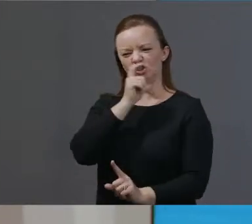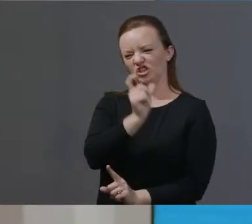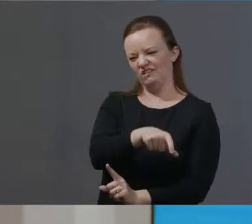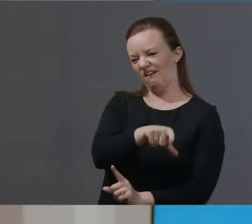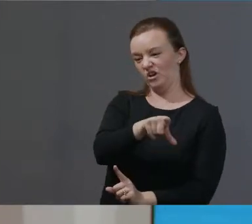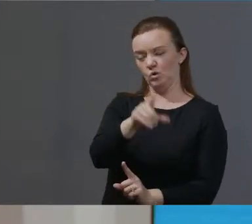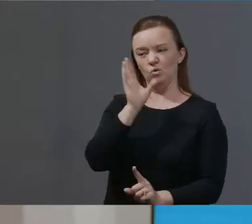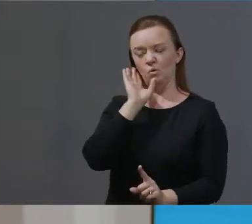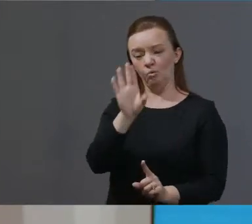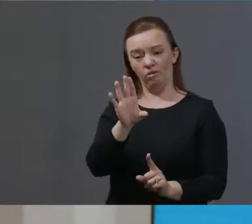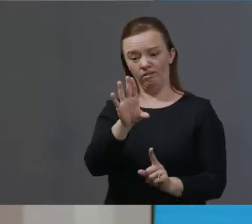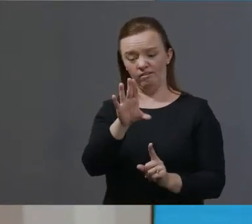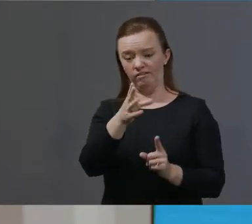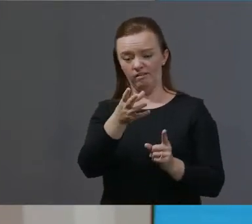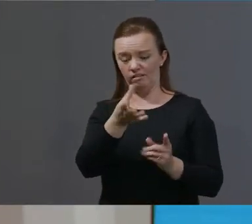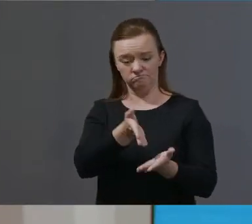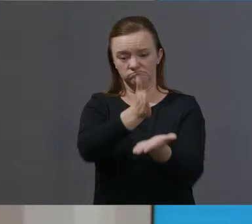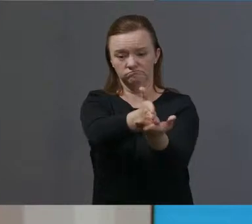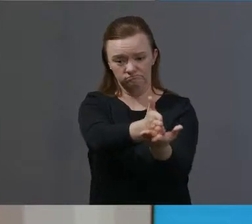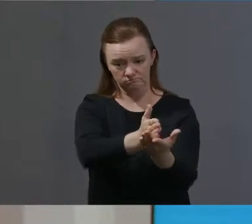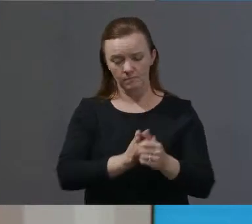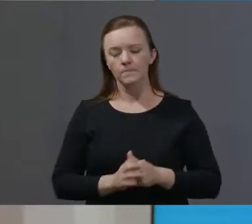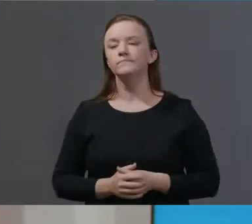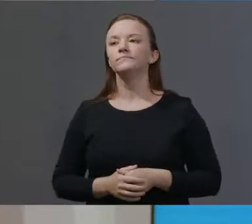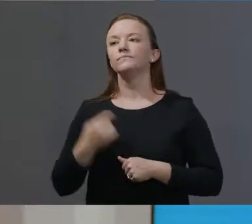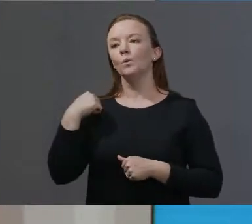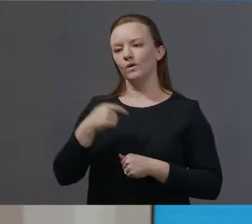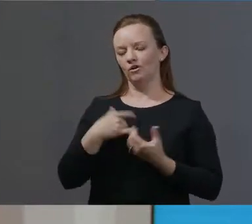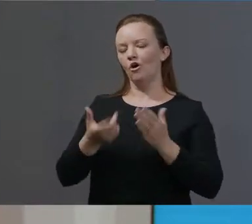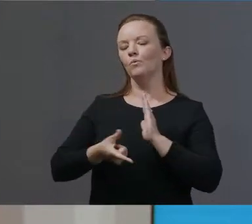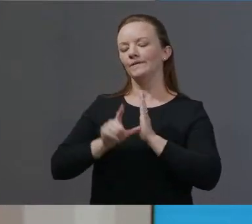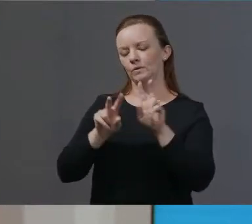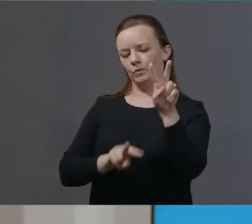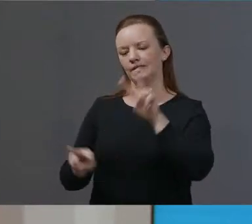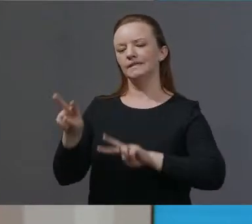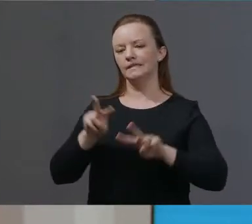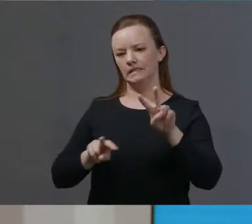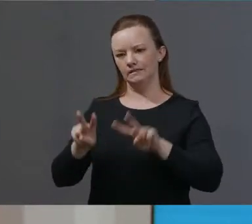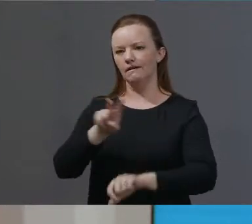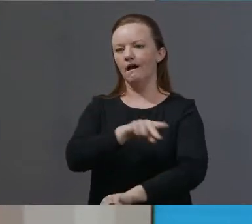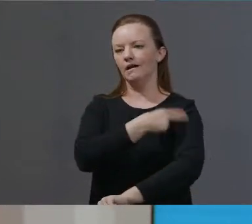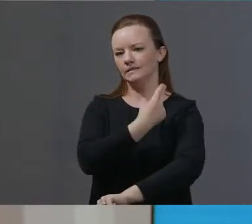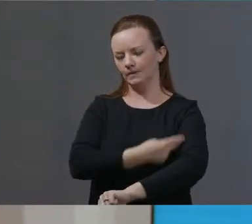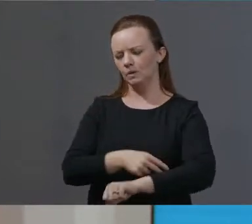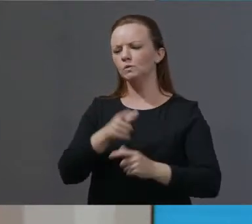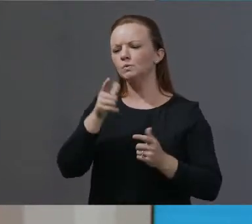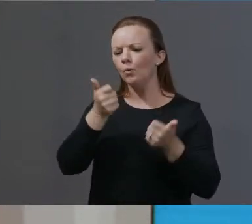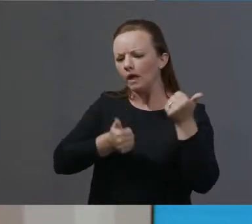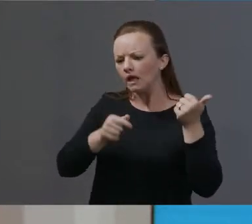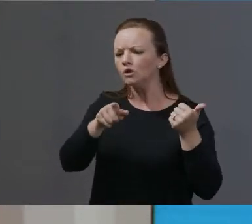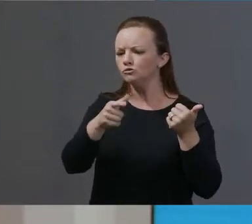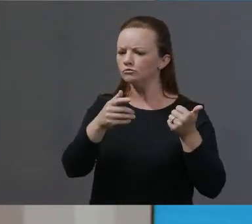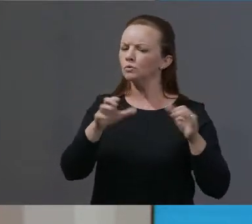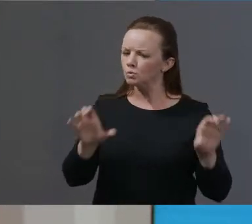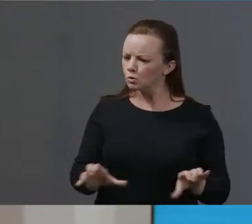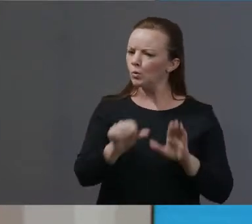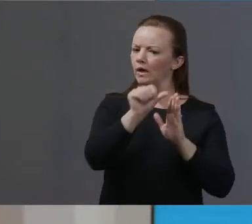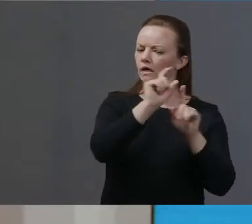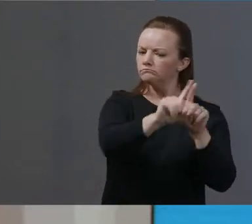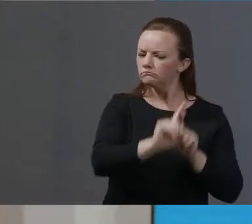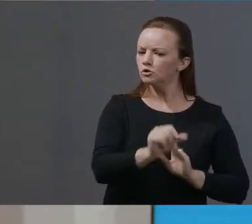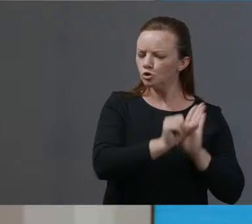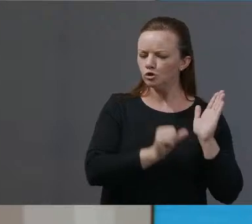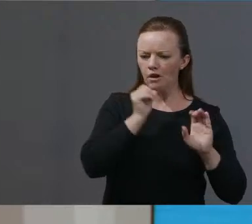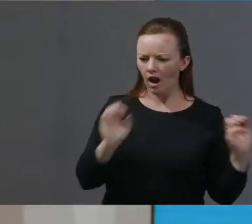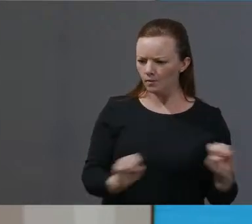data that they're reporting. As with our licensing standards, we always give them the opportunity to come into compliance or show